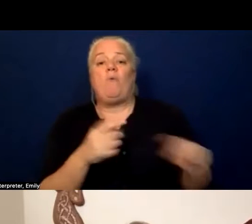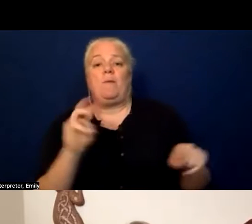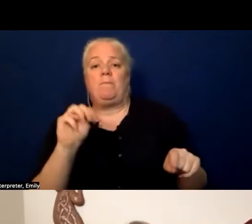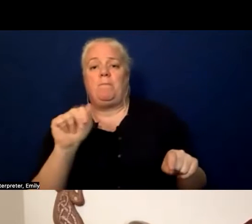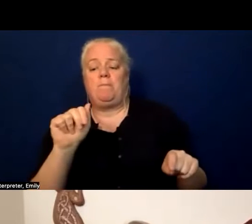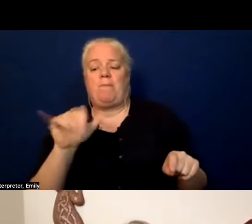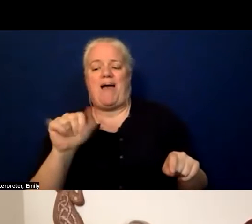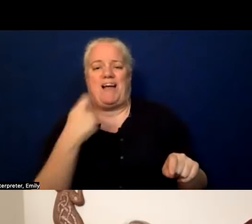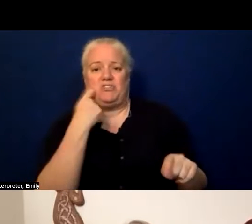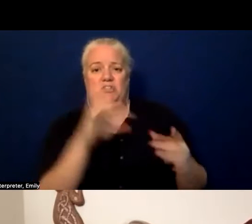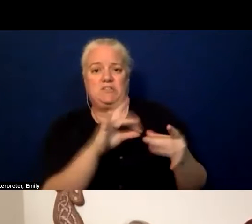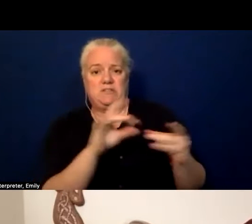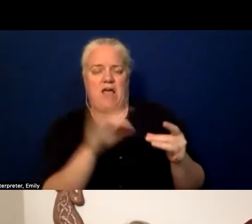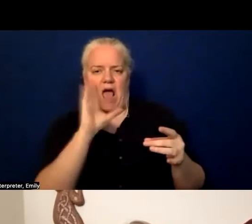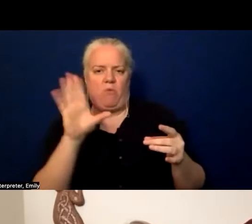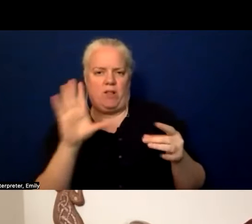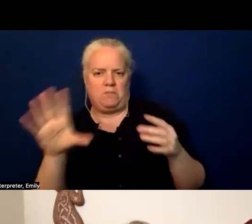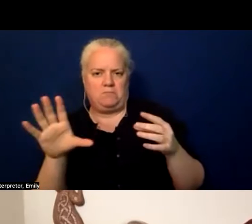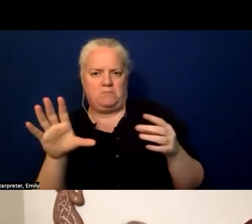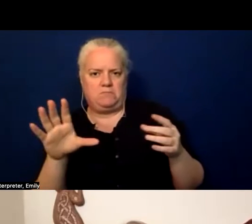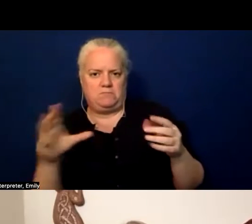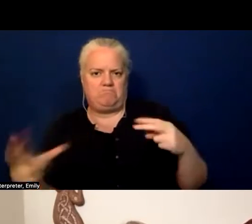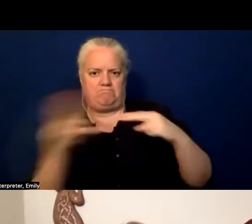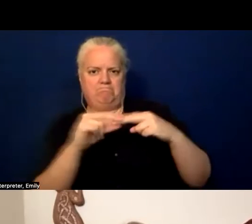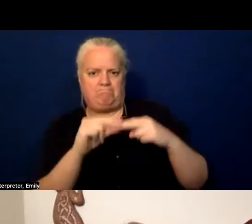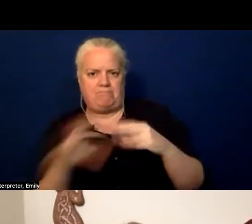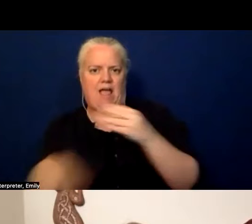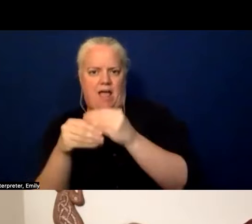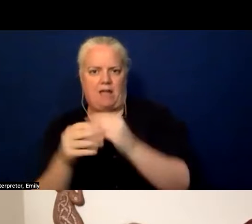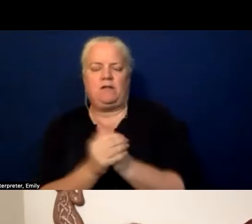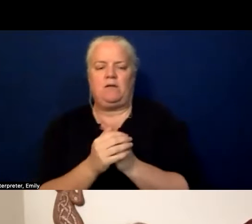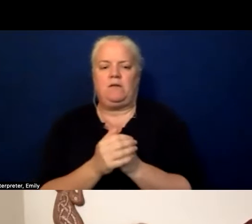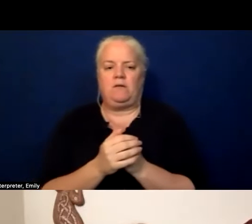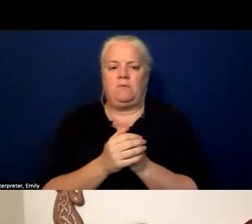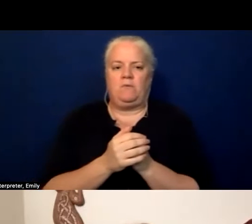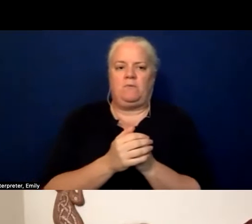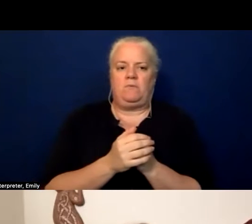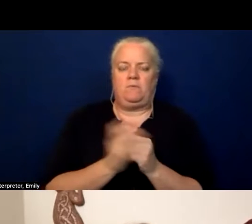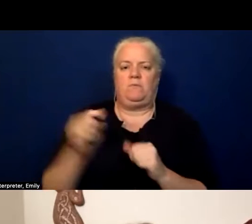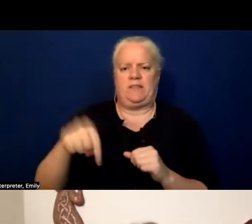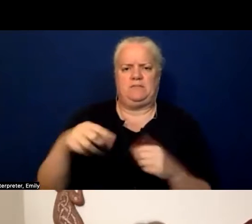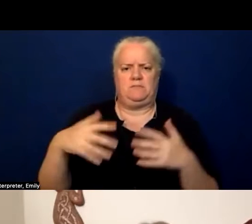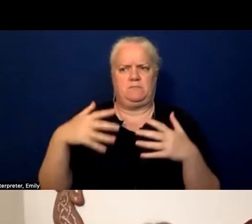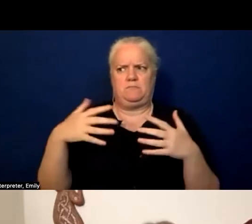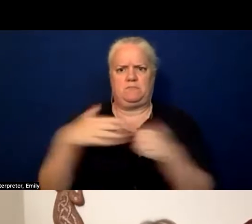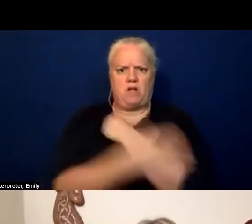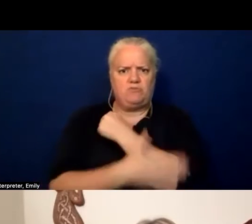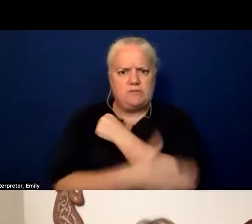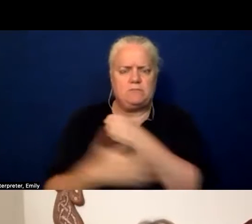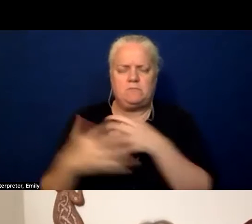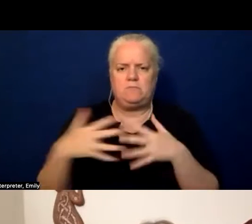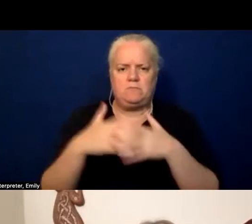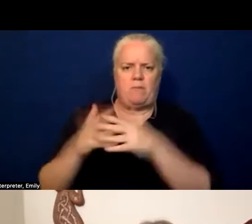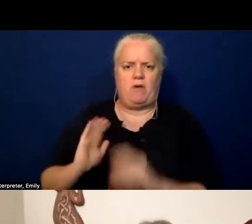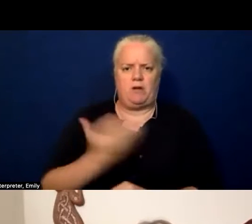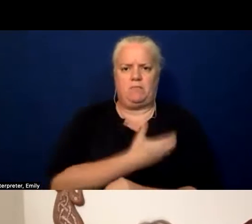mean, we know for a fact, that this country, our governments, what some people would refer